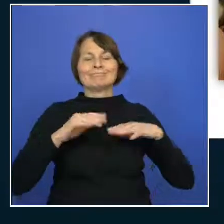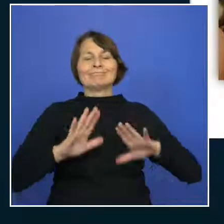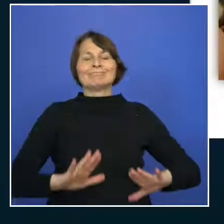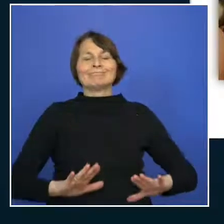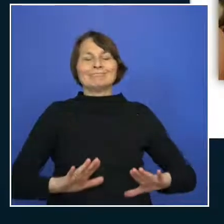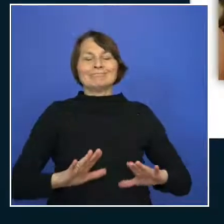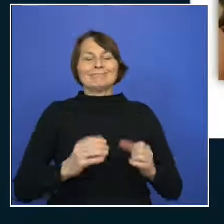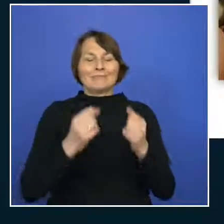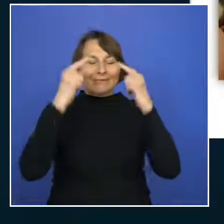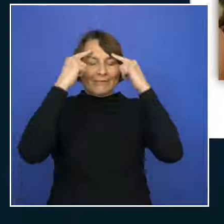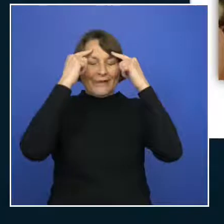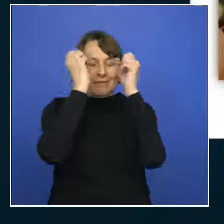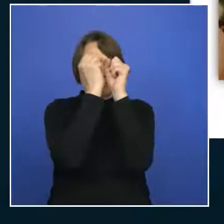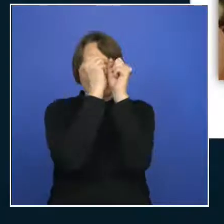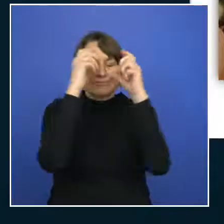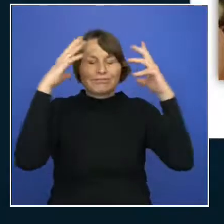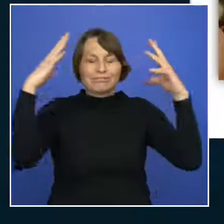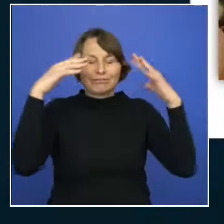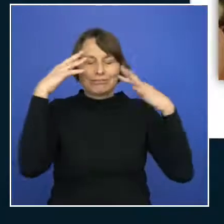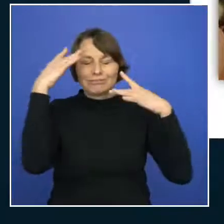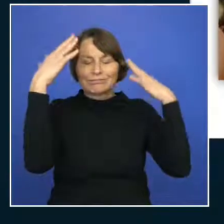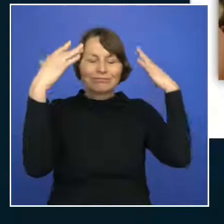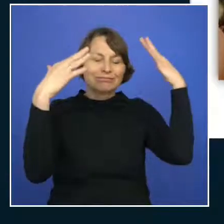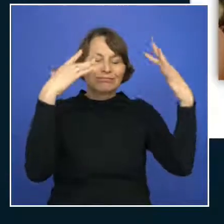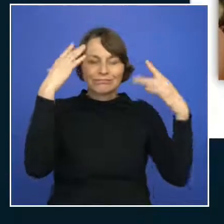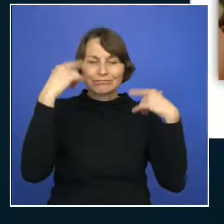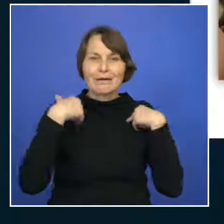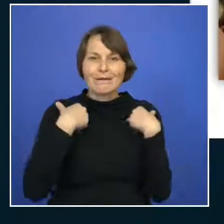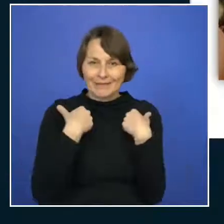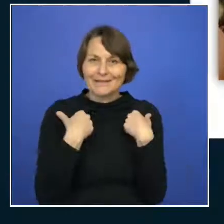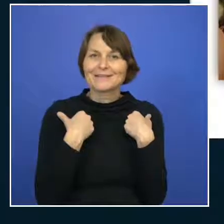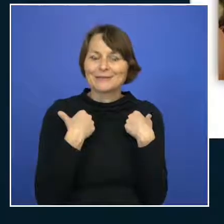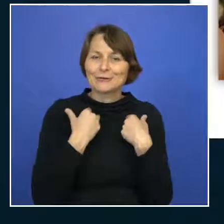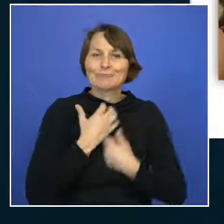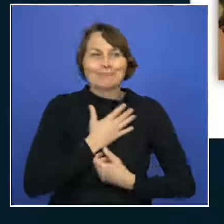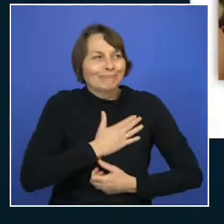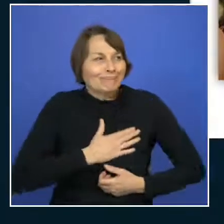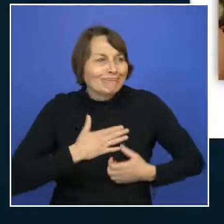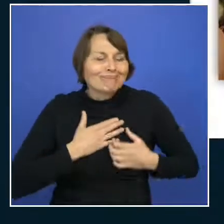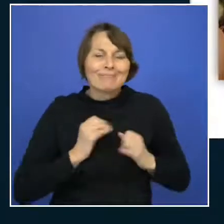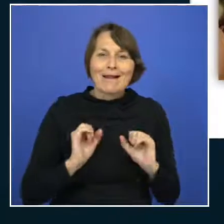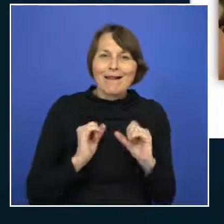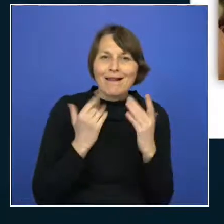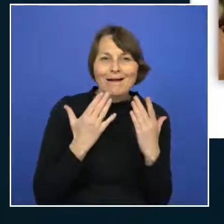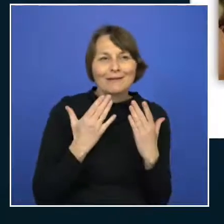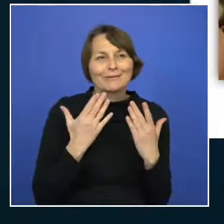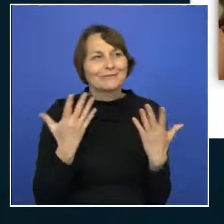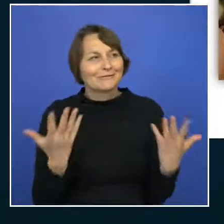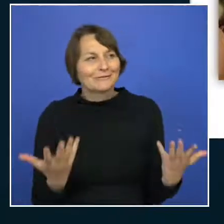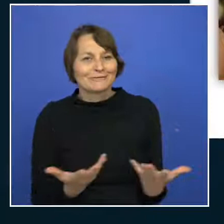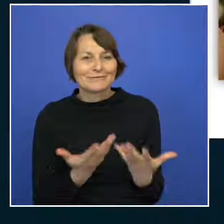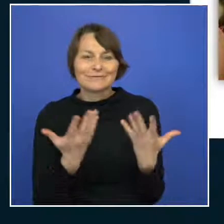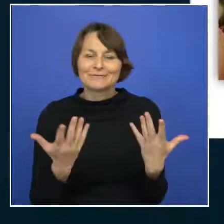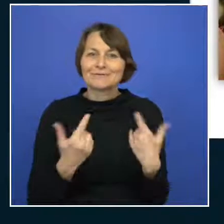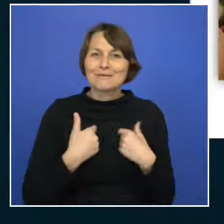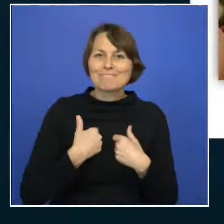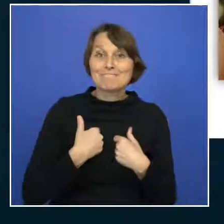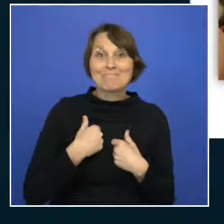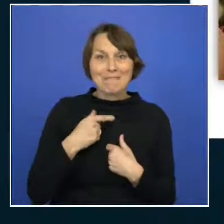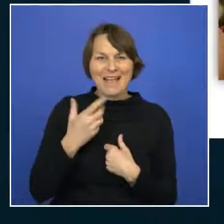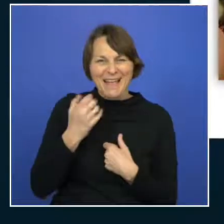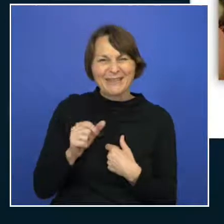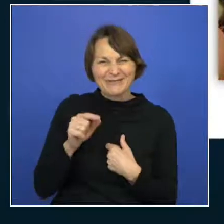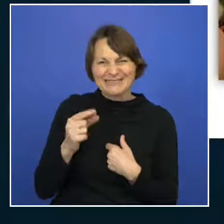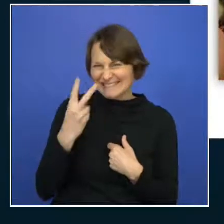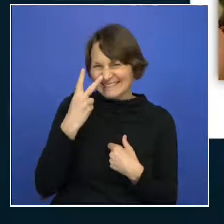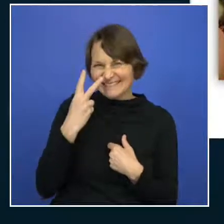myself, and even spent time enjoying life with my dog Jackson,